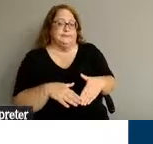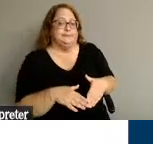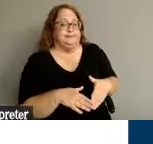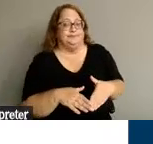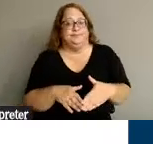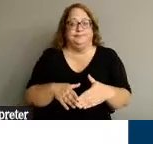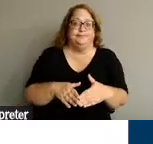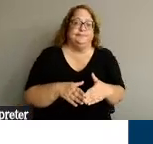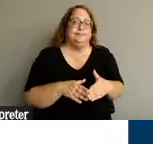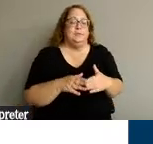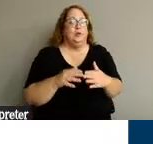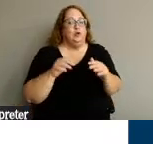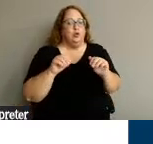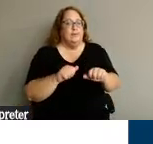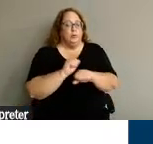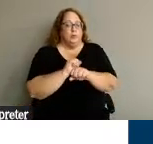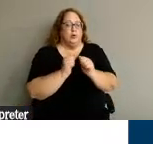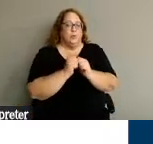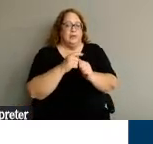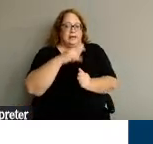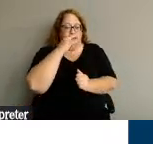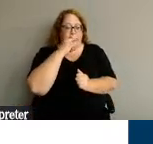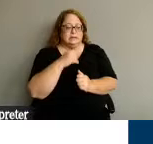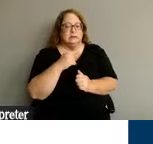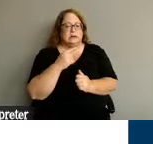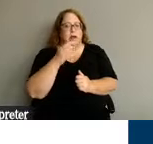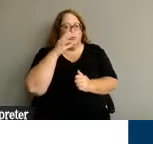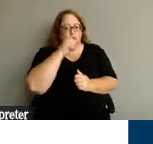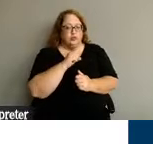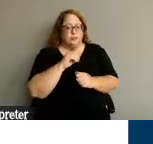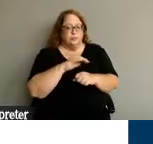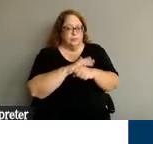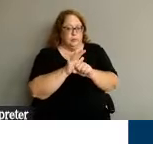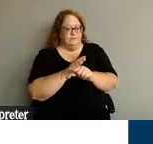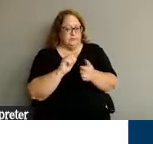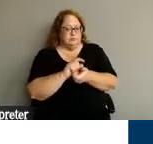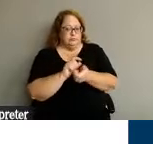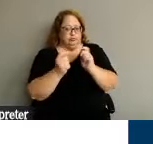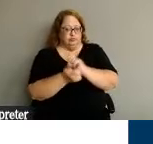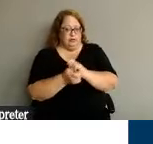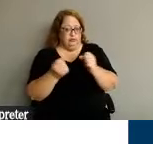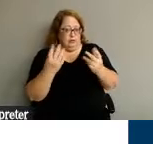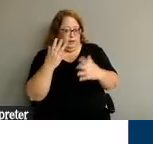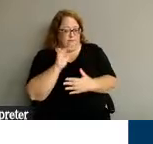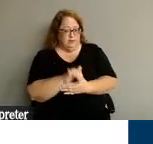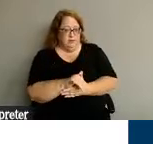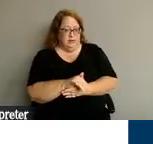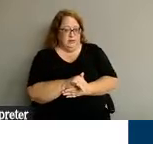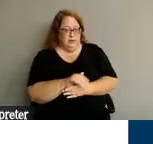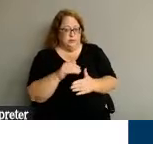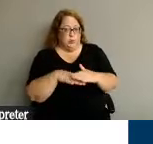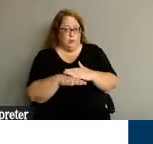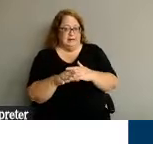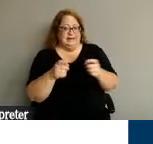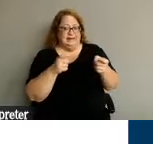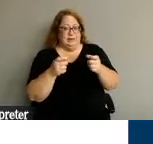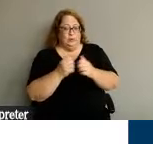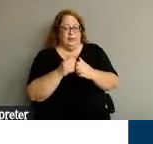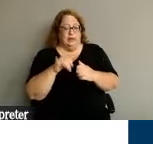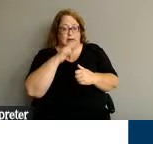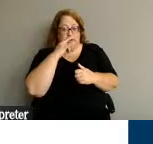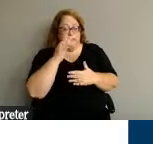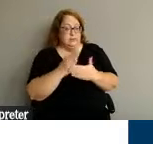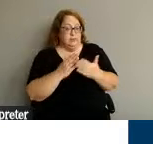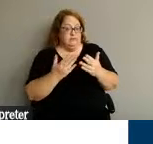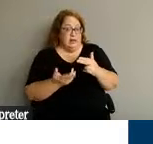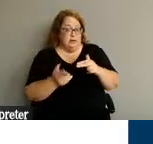actively are able to work with the kids. I would assume COVID changed a lot of that. Yeah, they go in and really deal with those kids. So maybe some of that